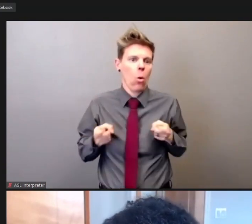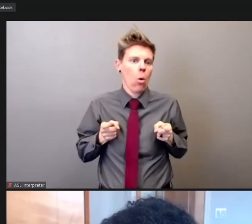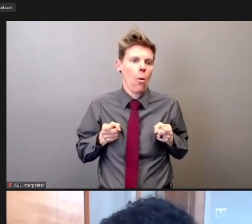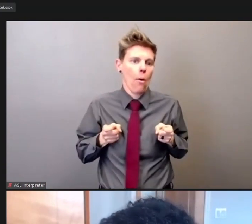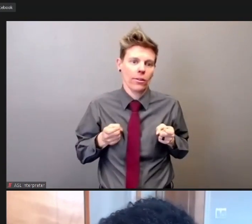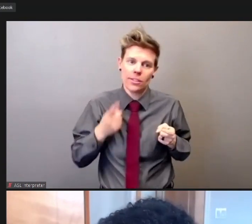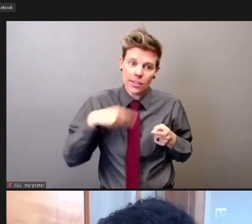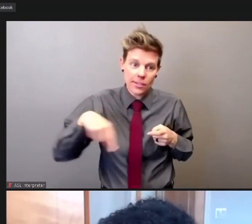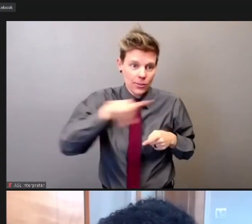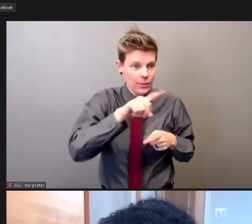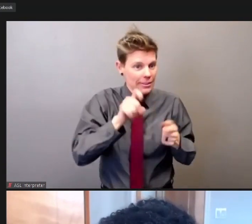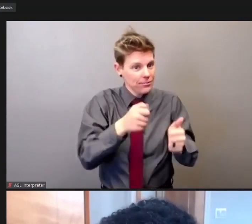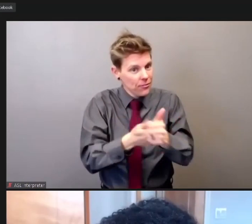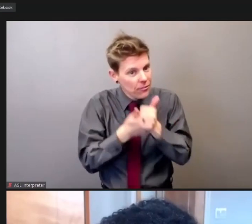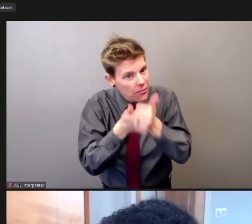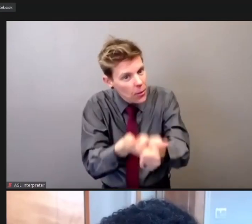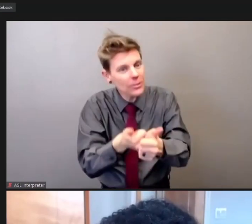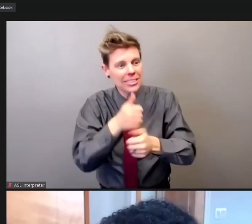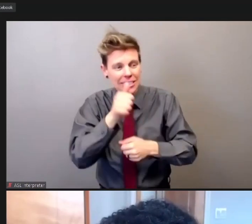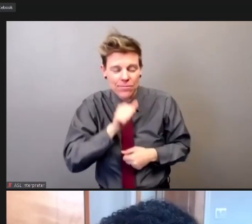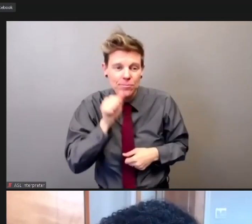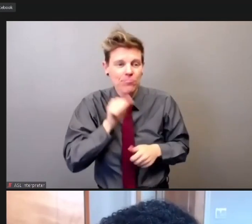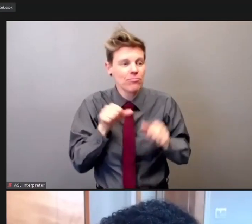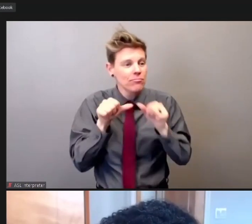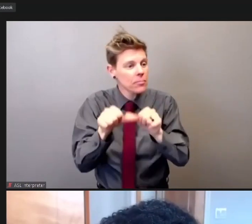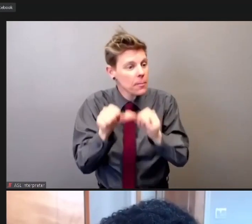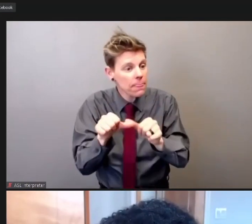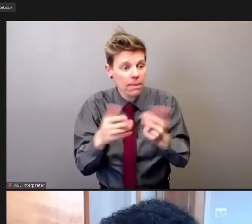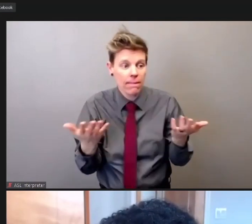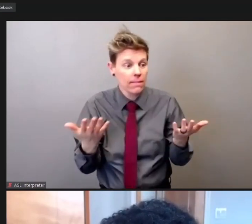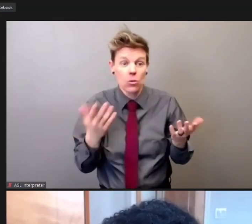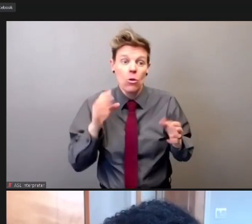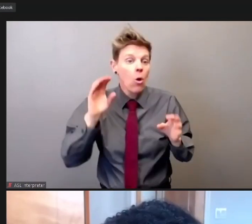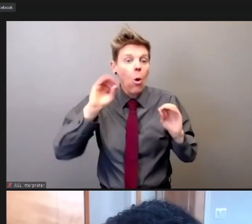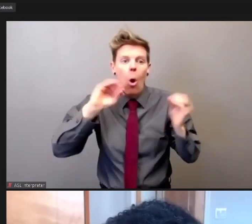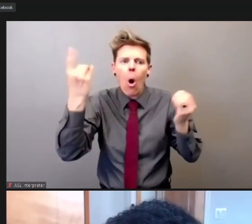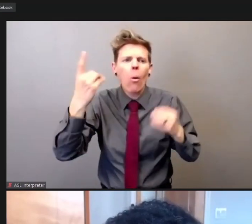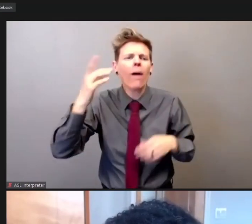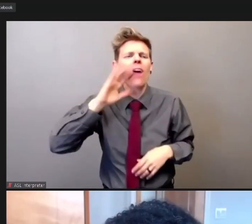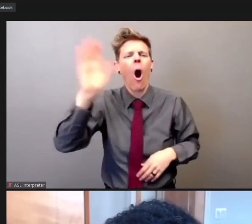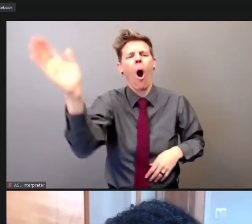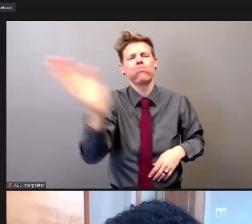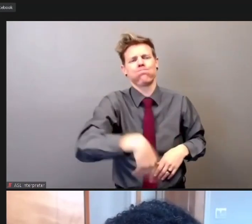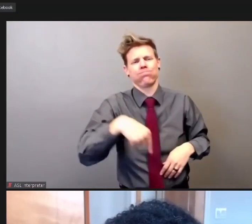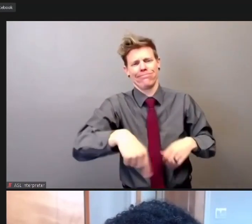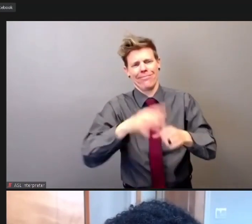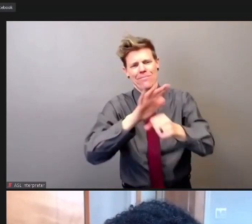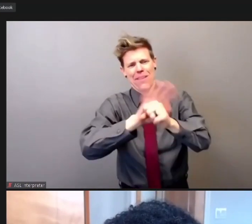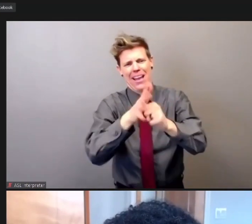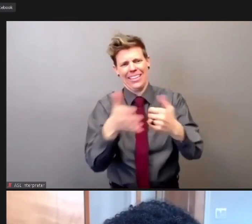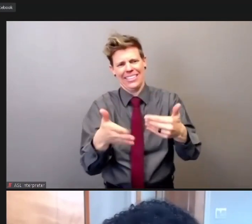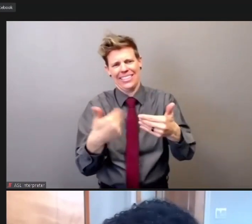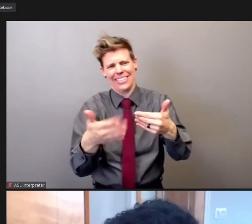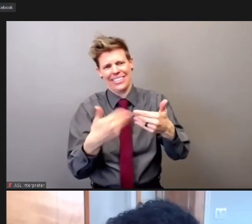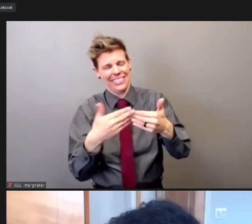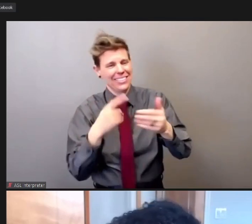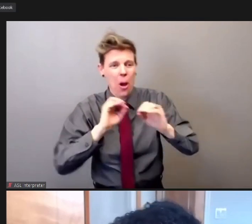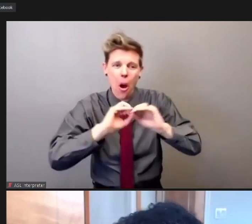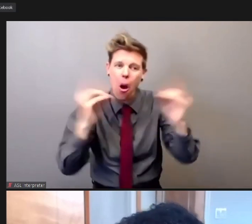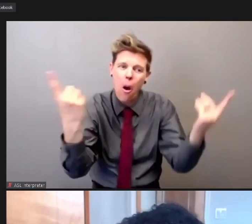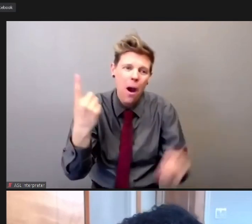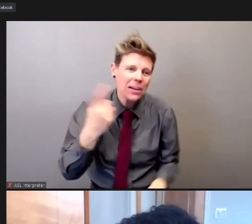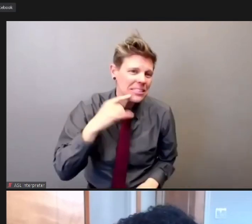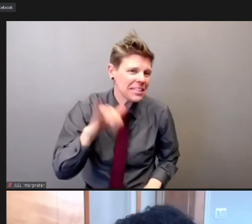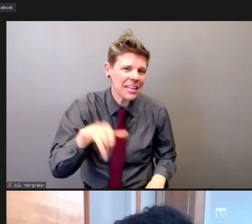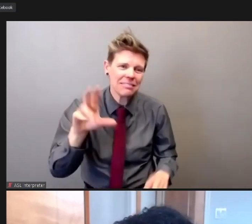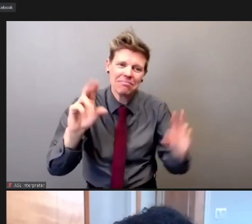though it's hard, no one said it was easy. It's hard. But if we do that, then we can manage the increased risk